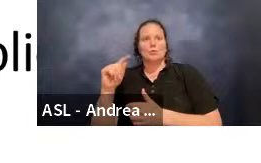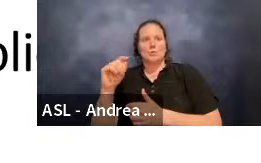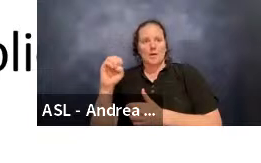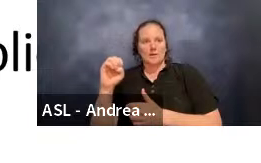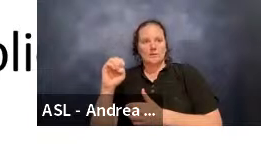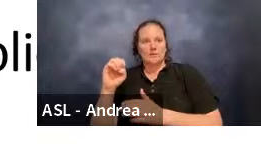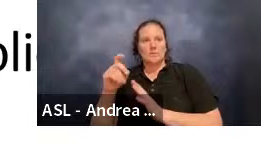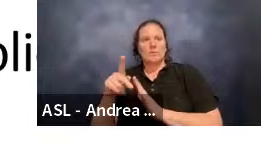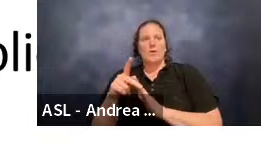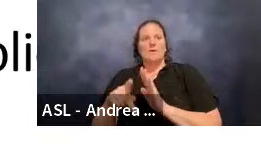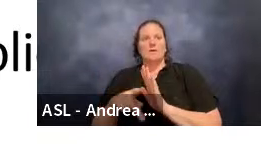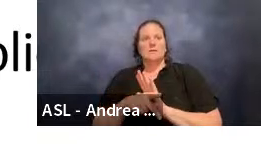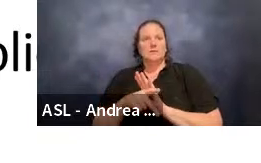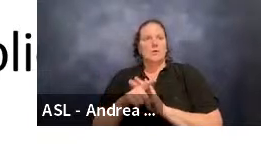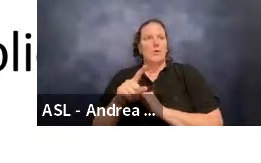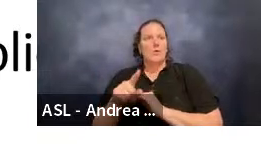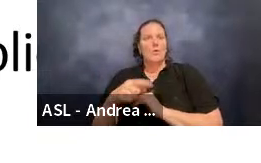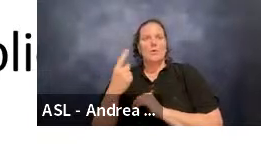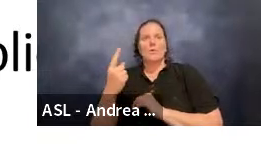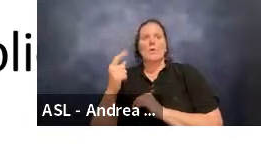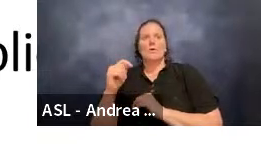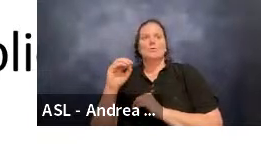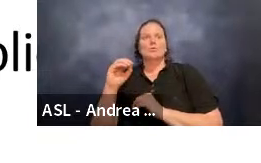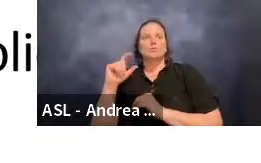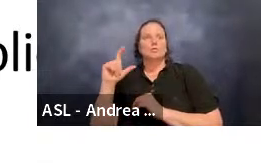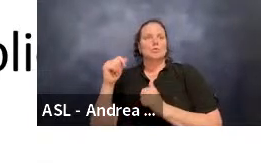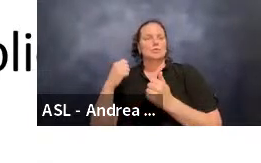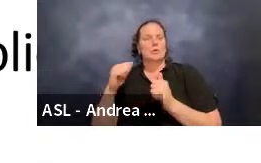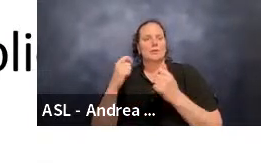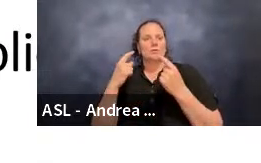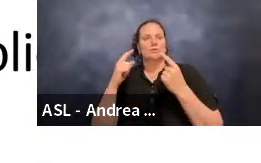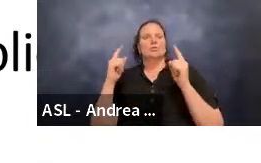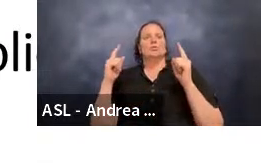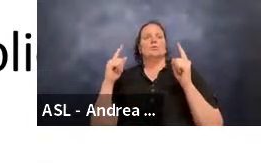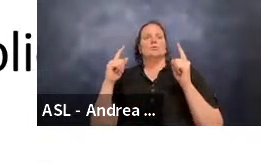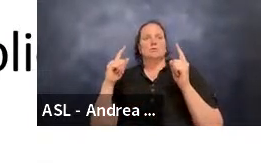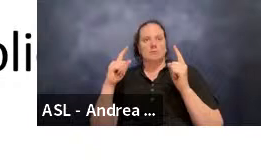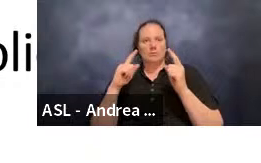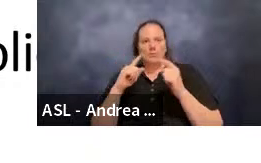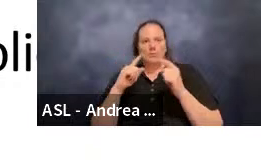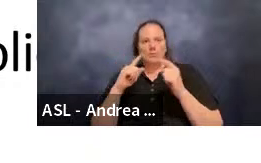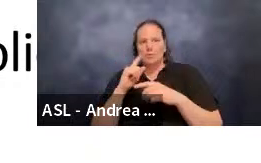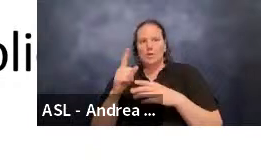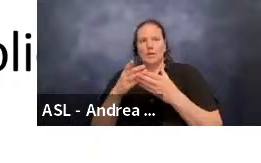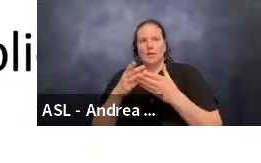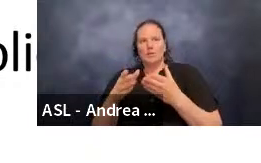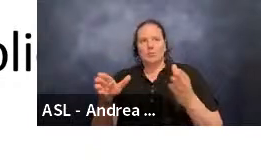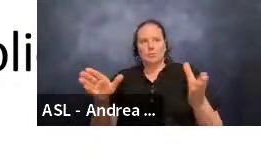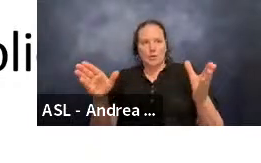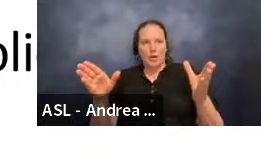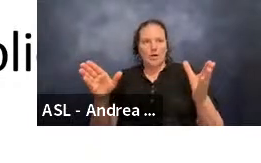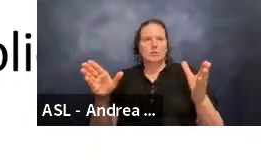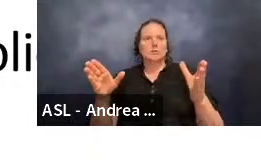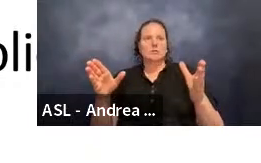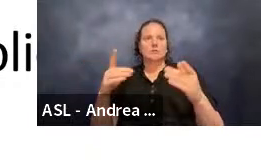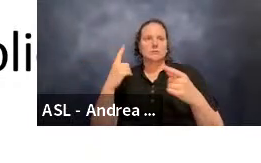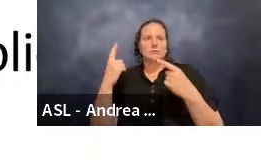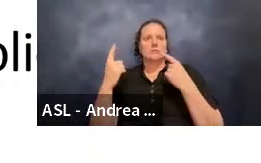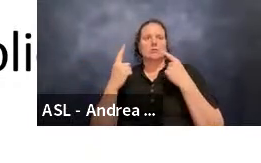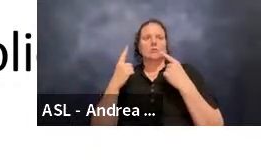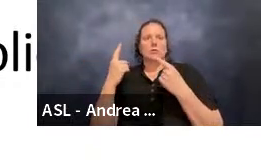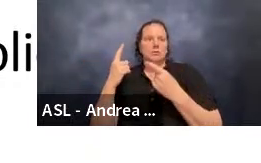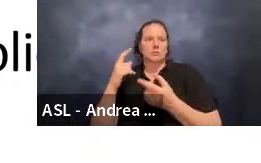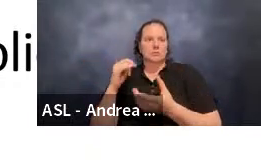and policies are only one tool in trying to achieve some really broad considerations